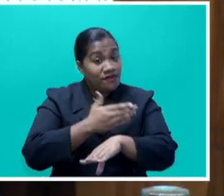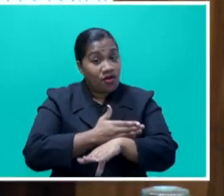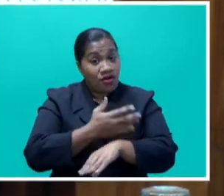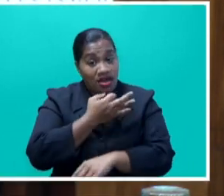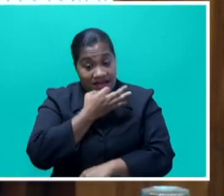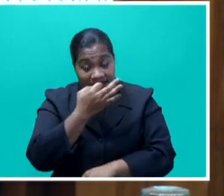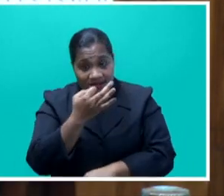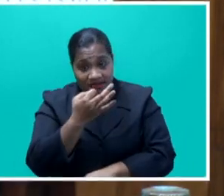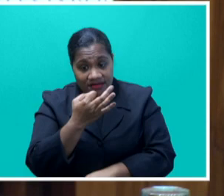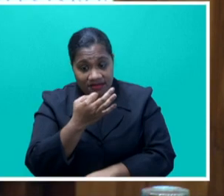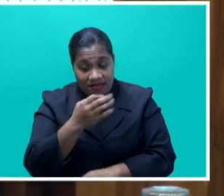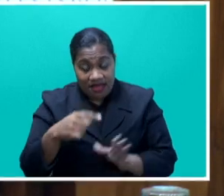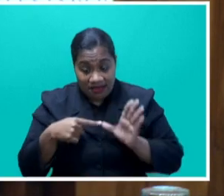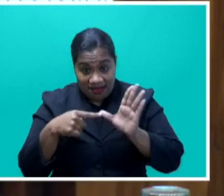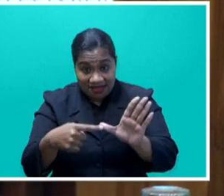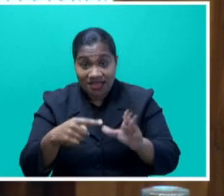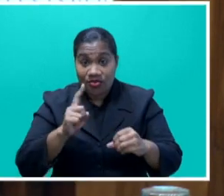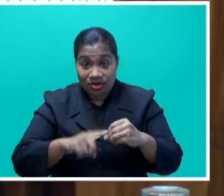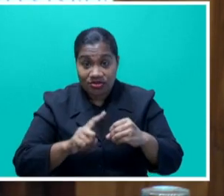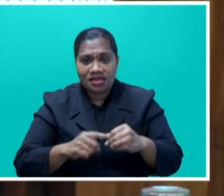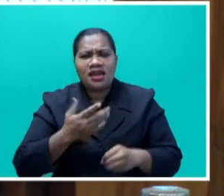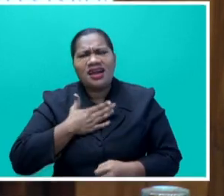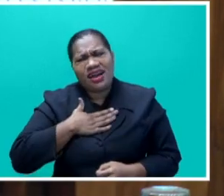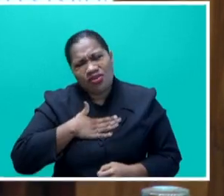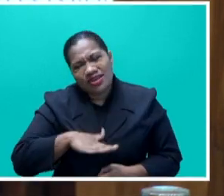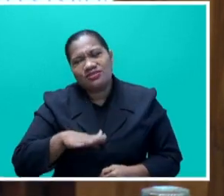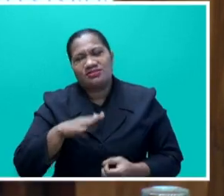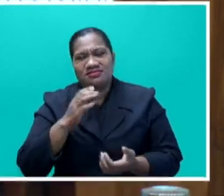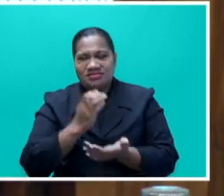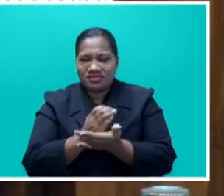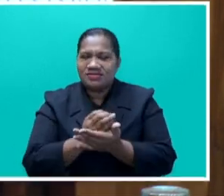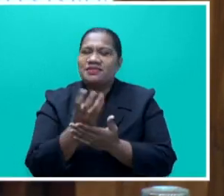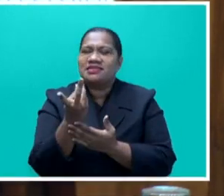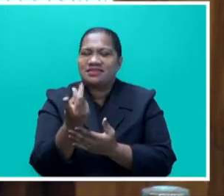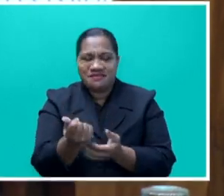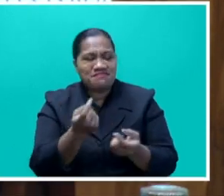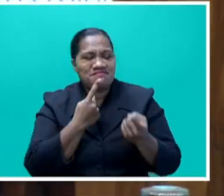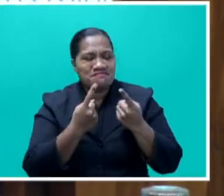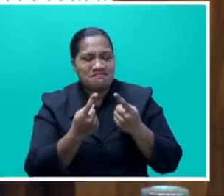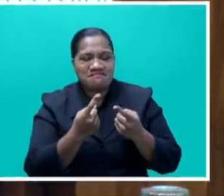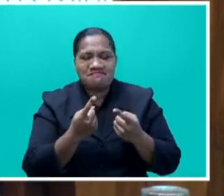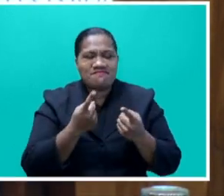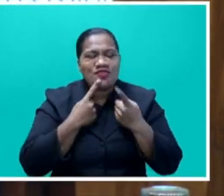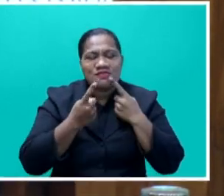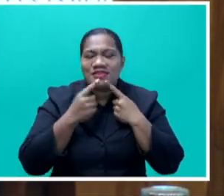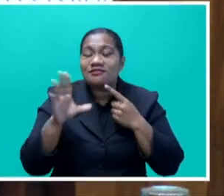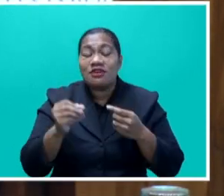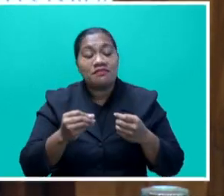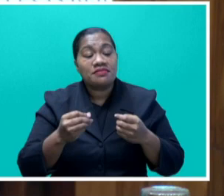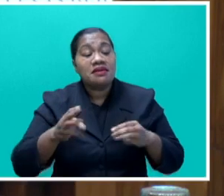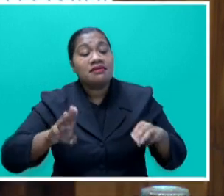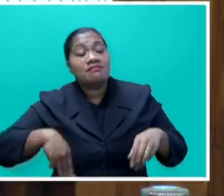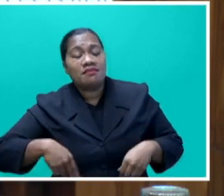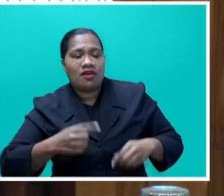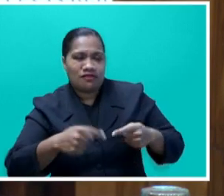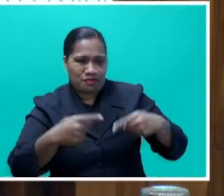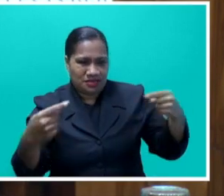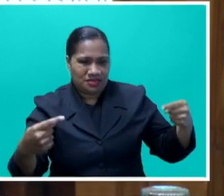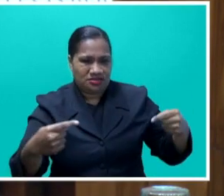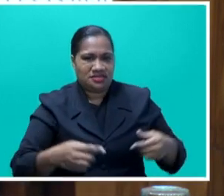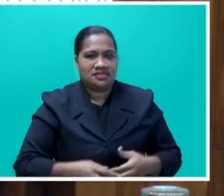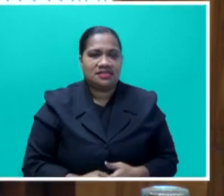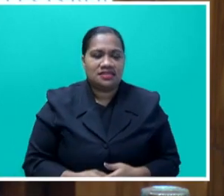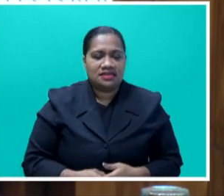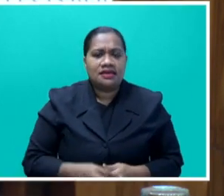question, I need to correct certain irresponsible comments made by some members of the opposition in this August House on